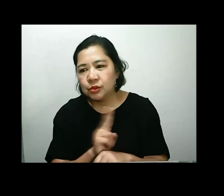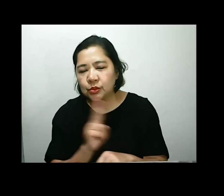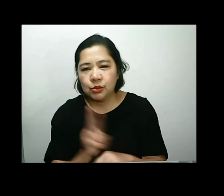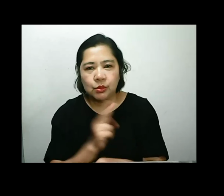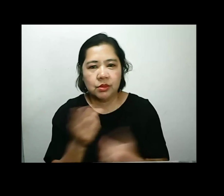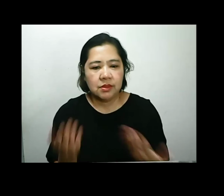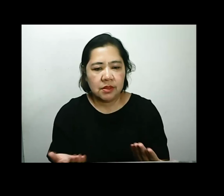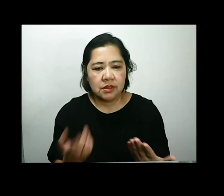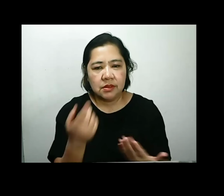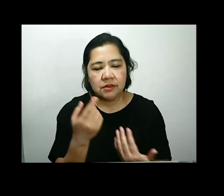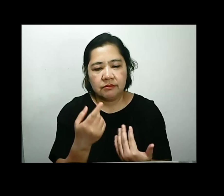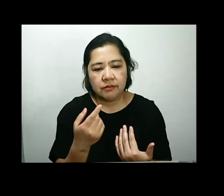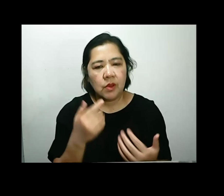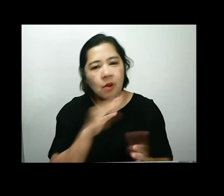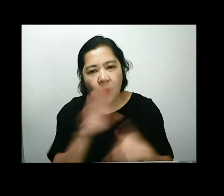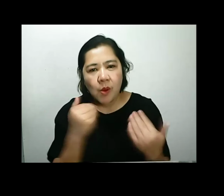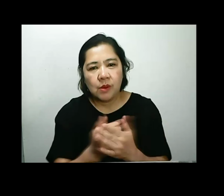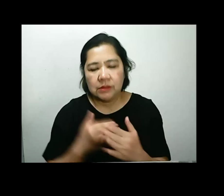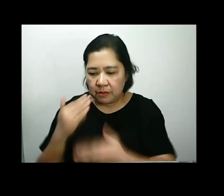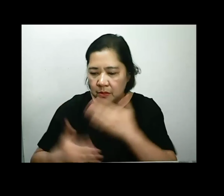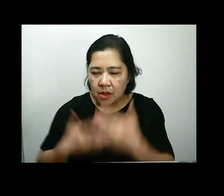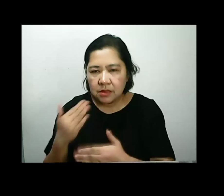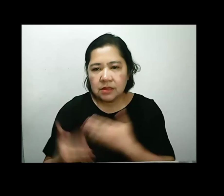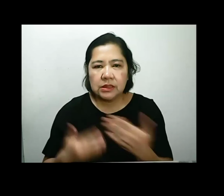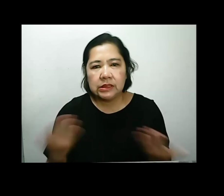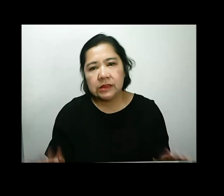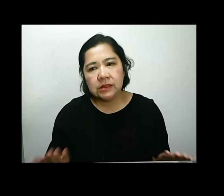this processing. I always